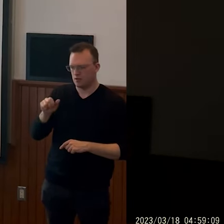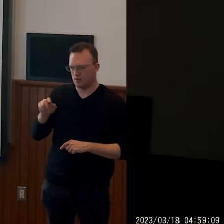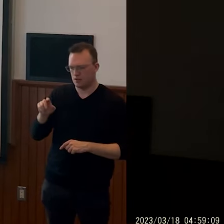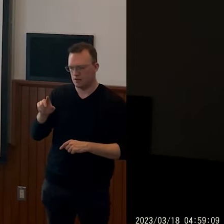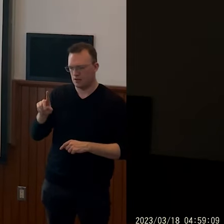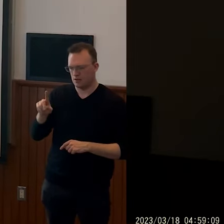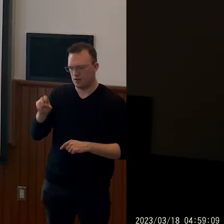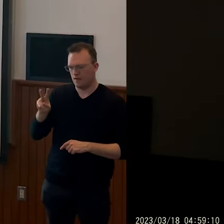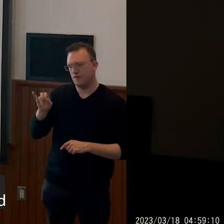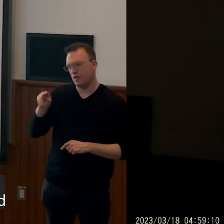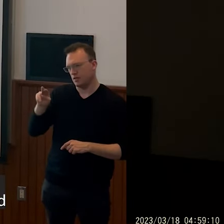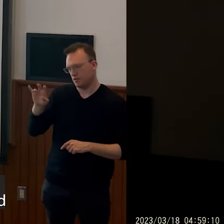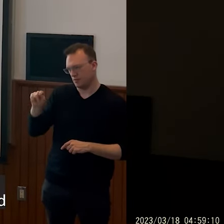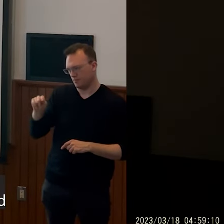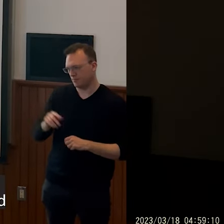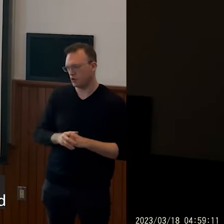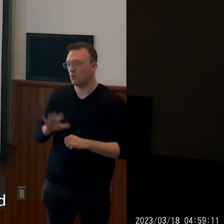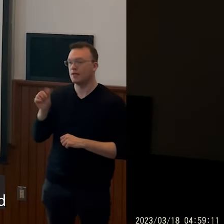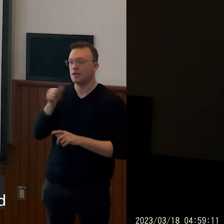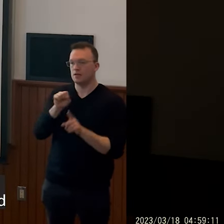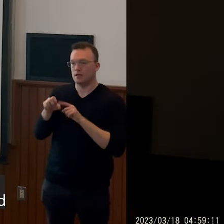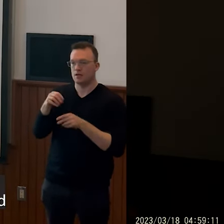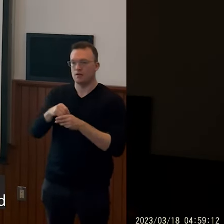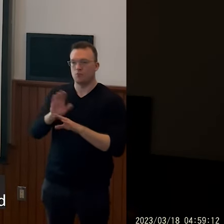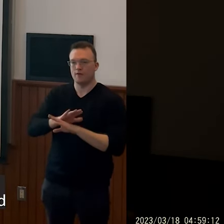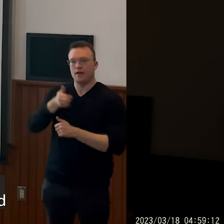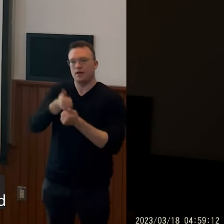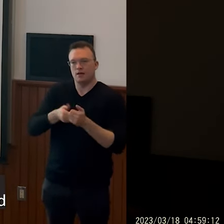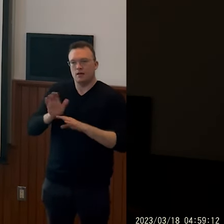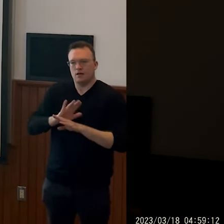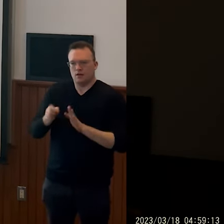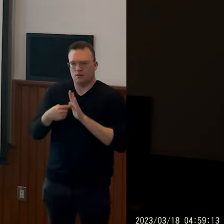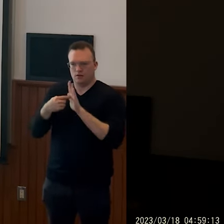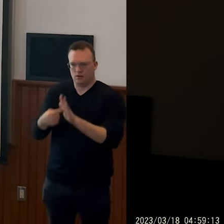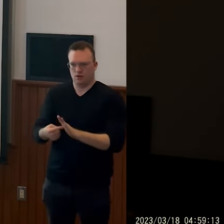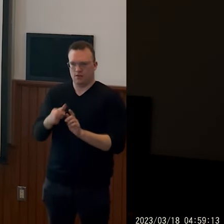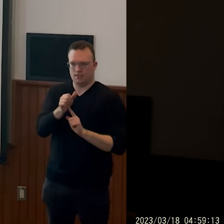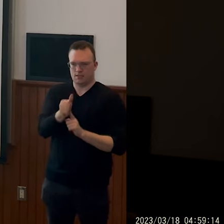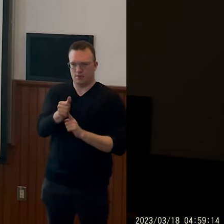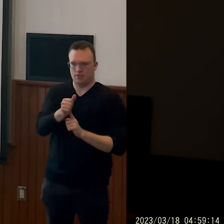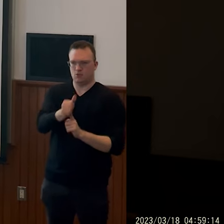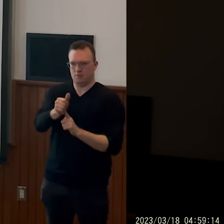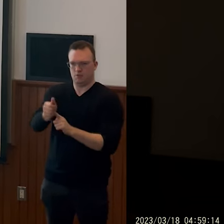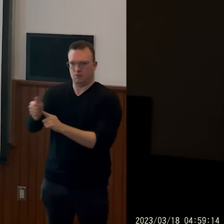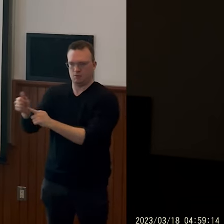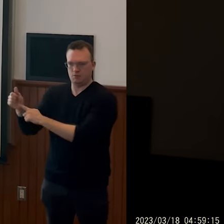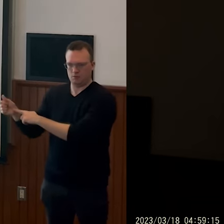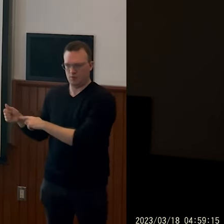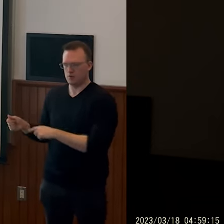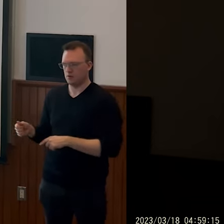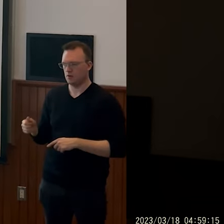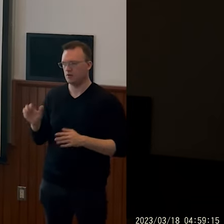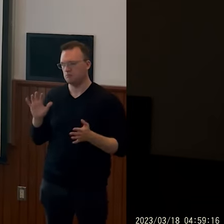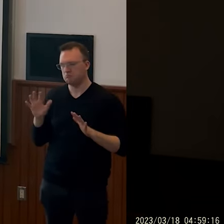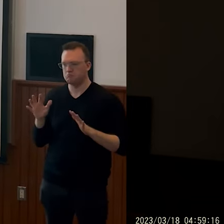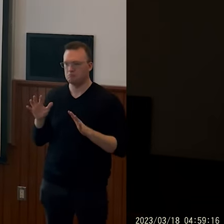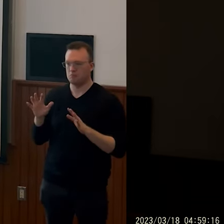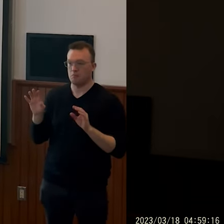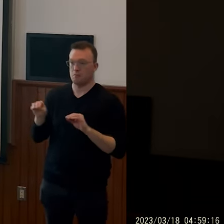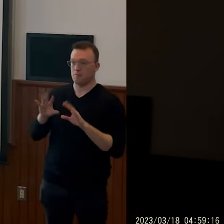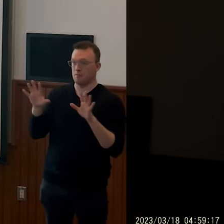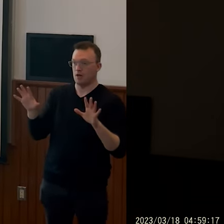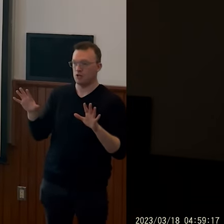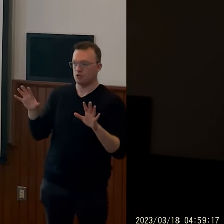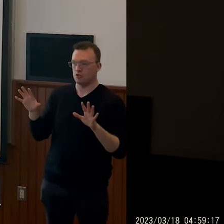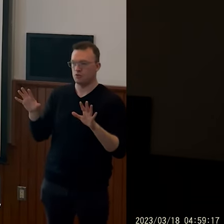So there are 10 cases in this film, and each film is represented in 10 minutes, and it's sort of quite magical,